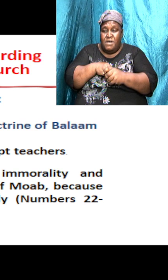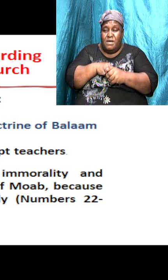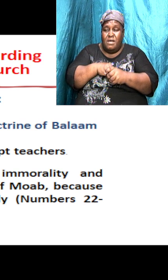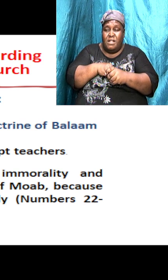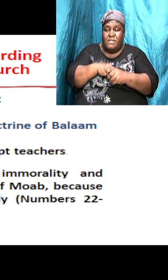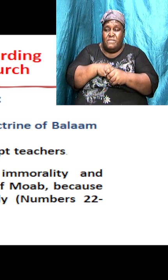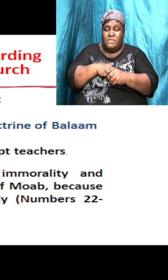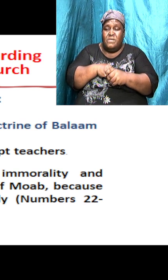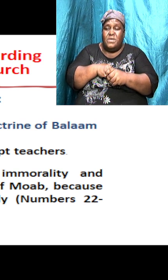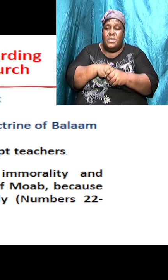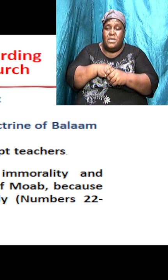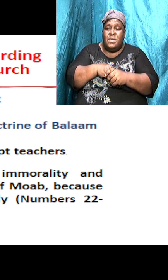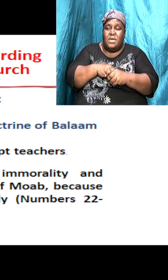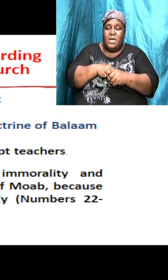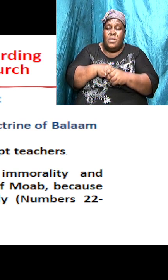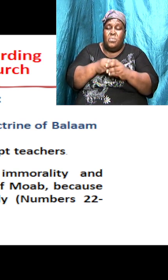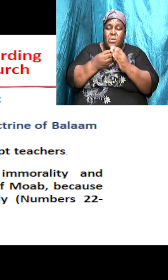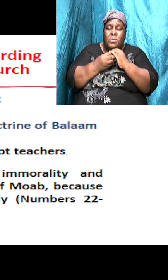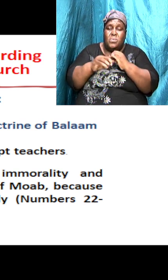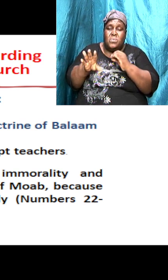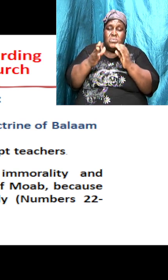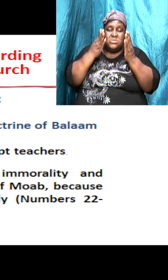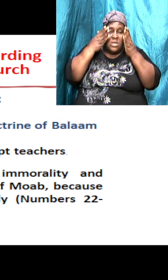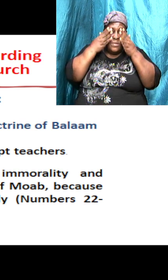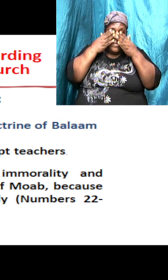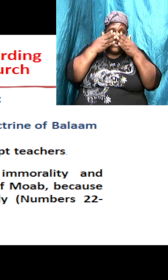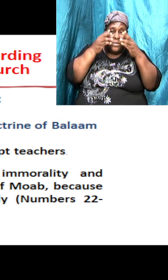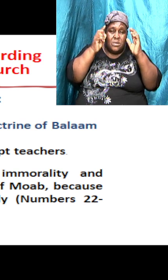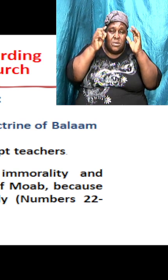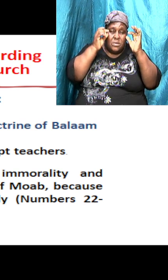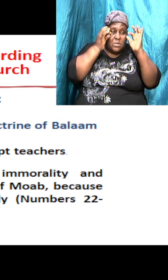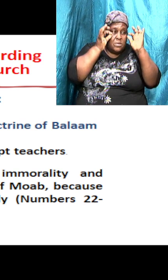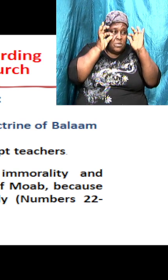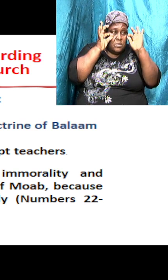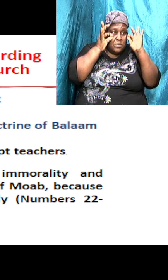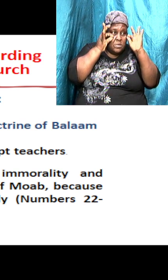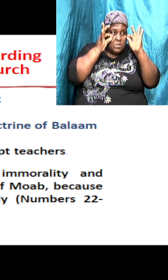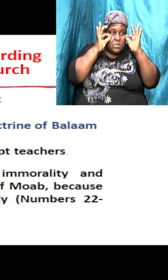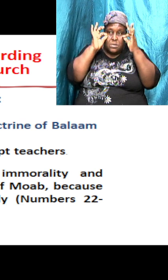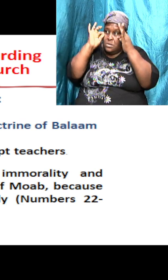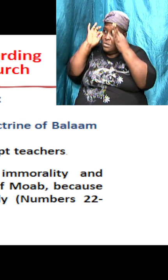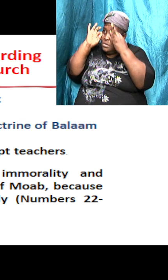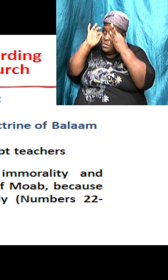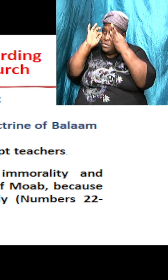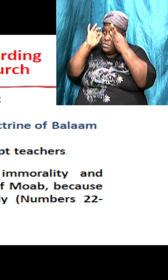and we lose and shift our focus from Almighty God, then there is